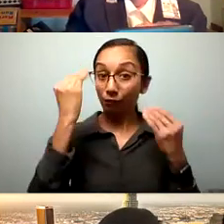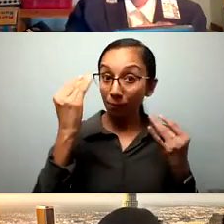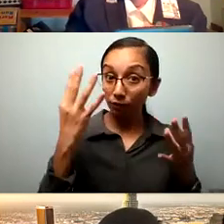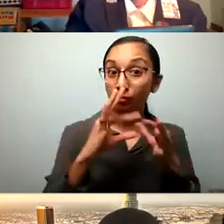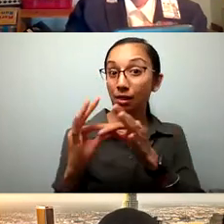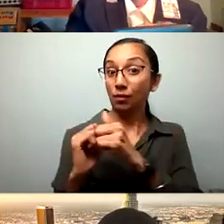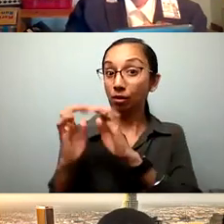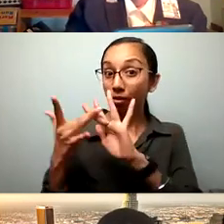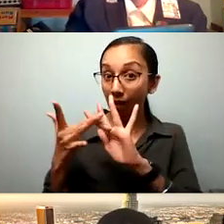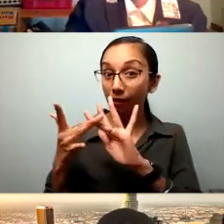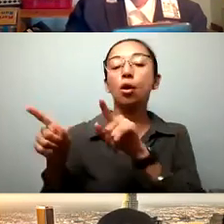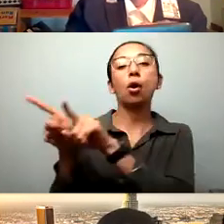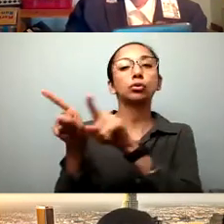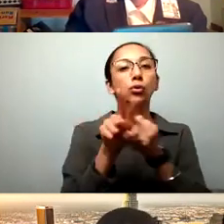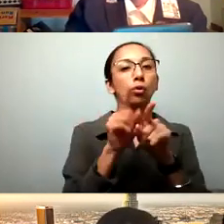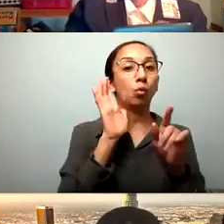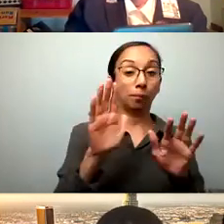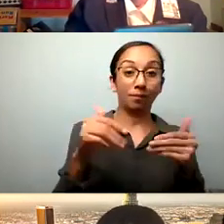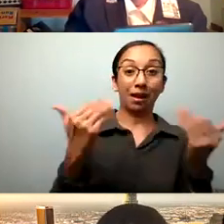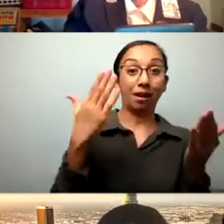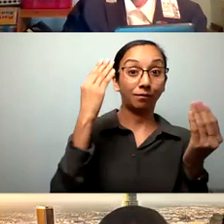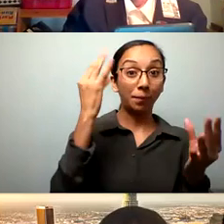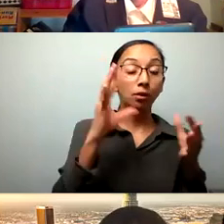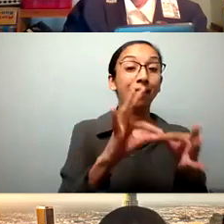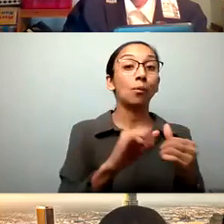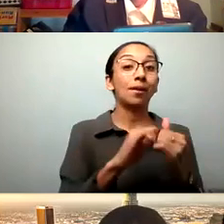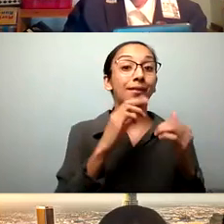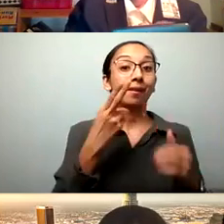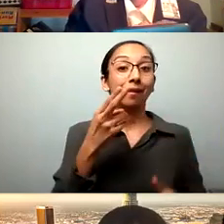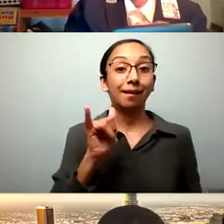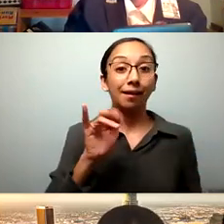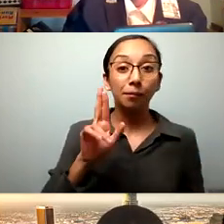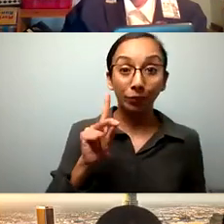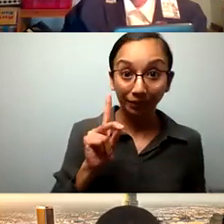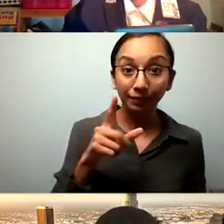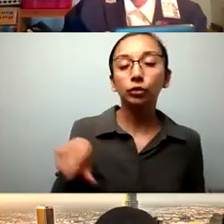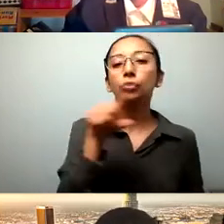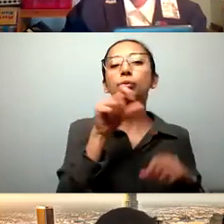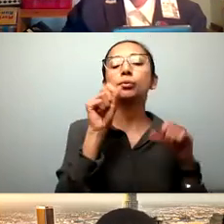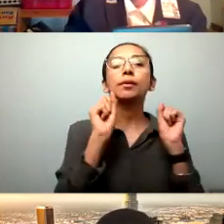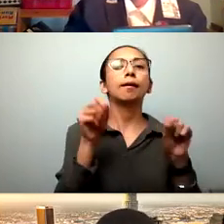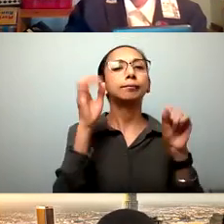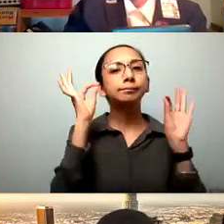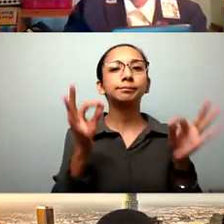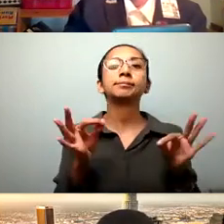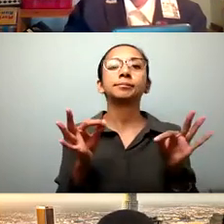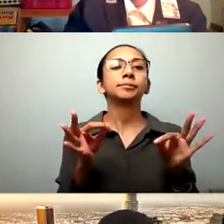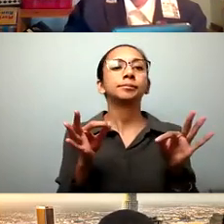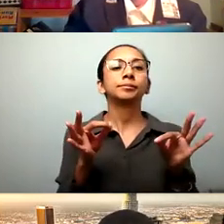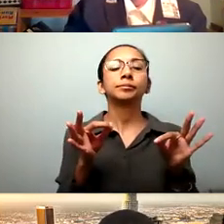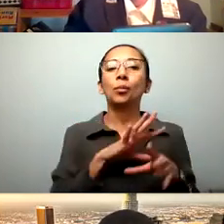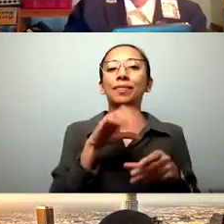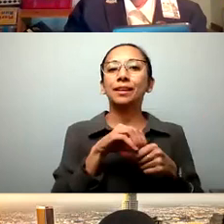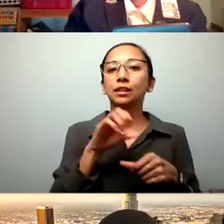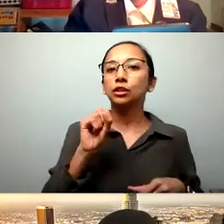option, and it'll give you information about the hybrid option, and then you can indicate on that survey what